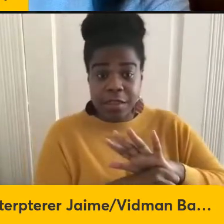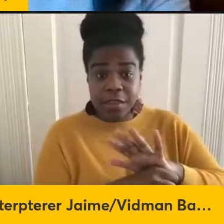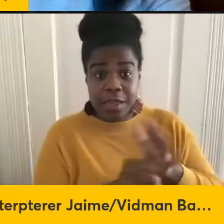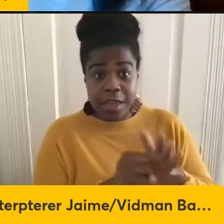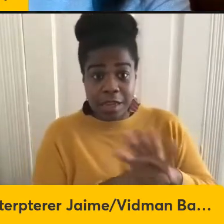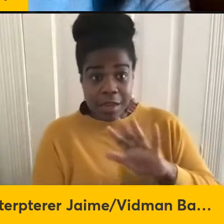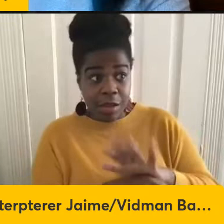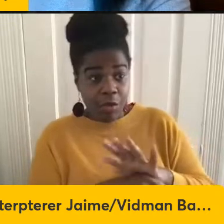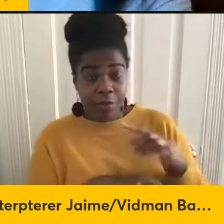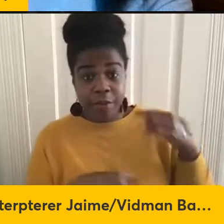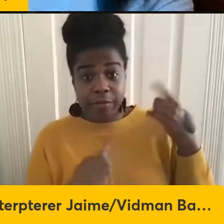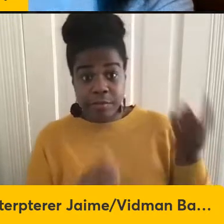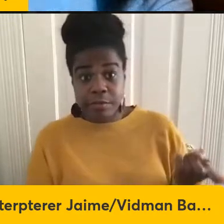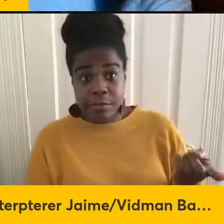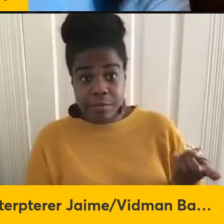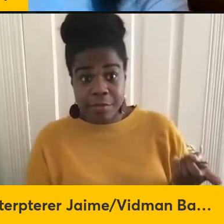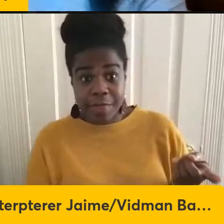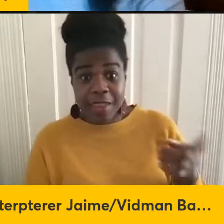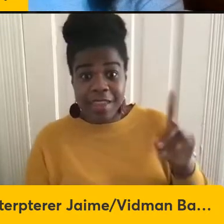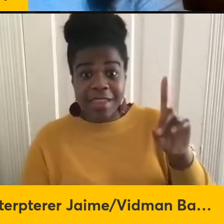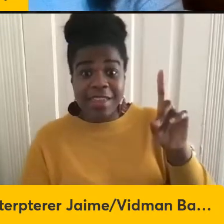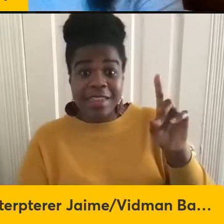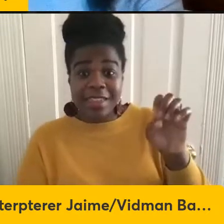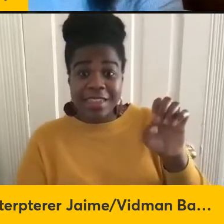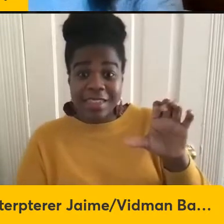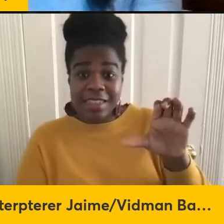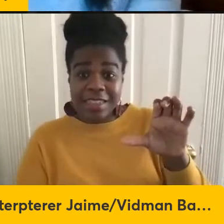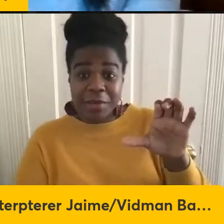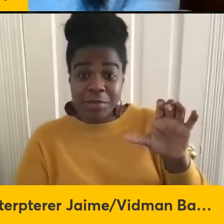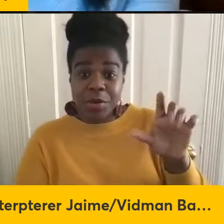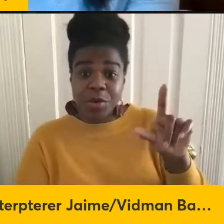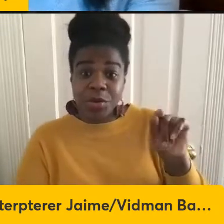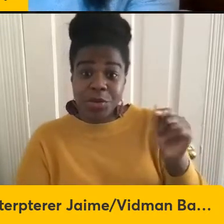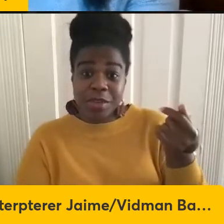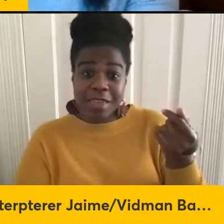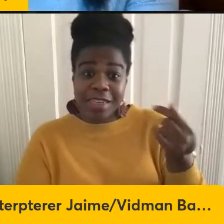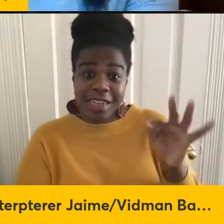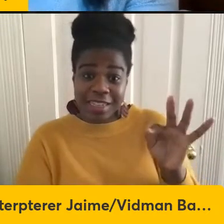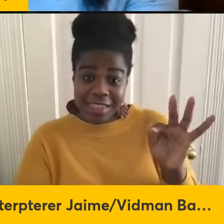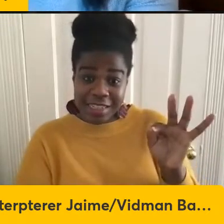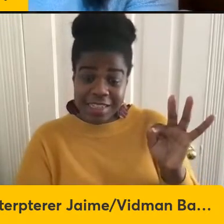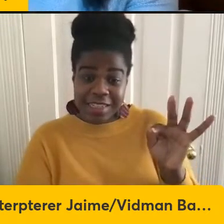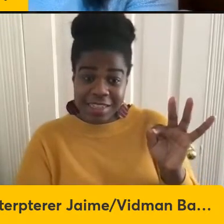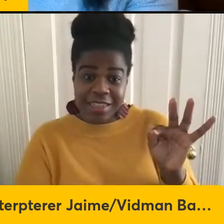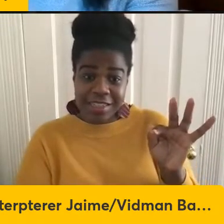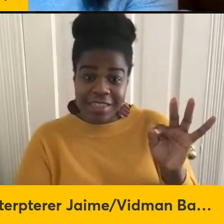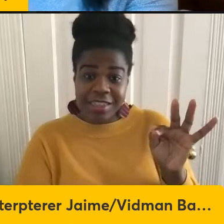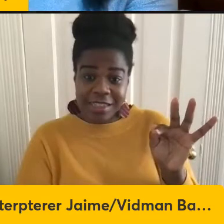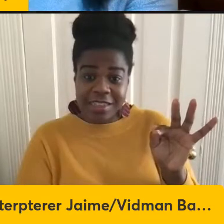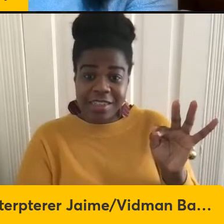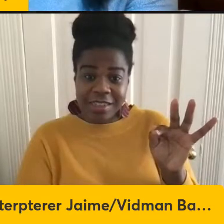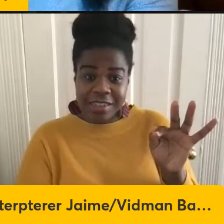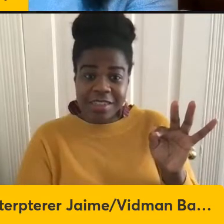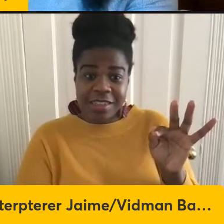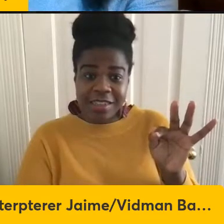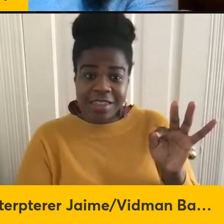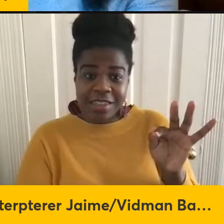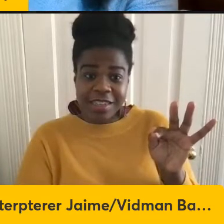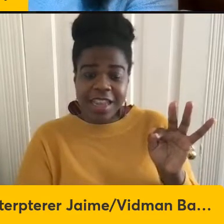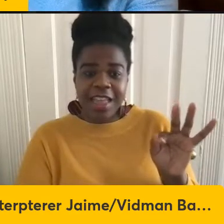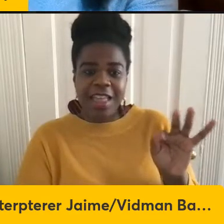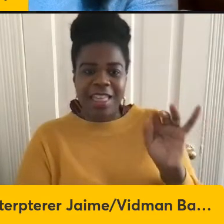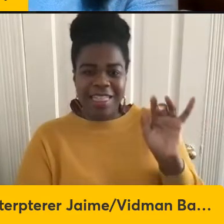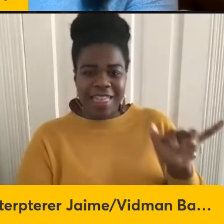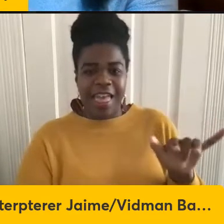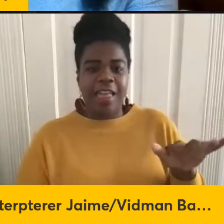around since December 2019, and so the field